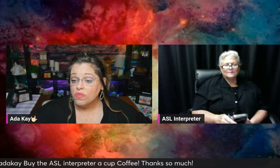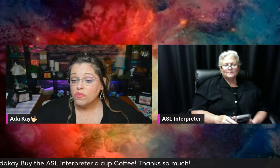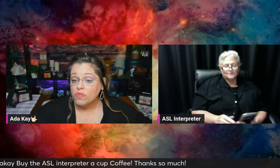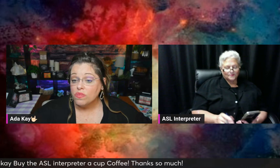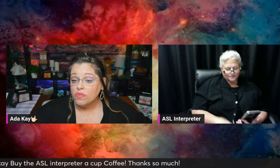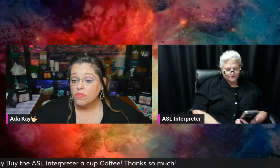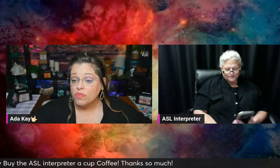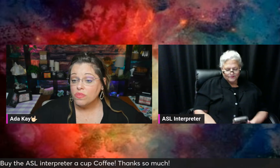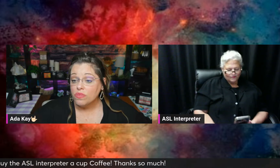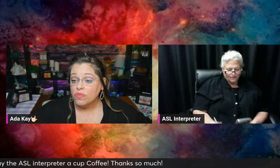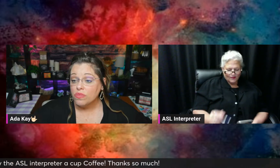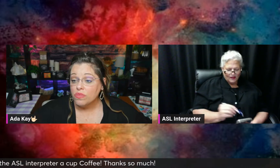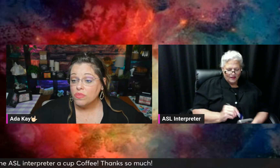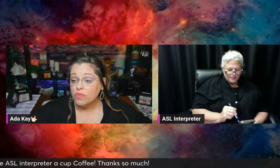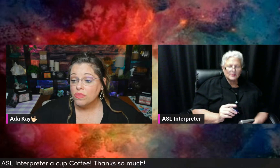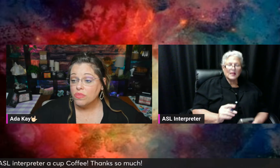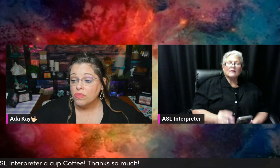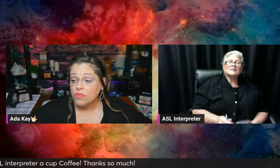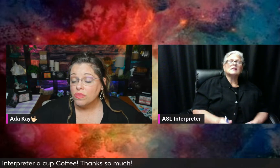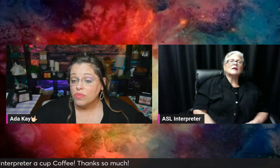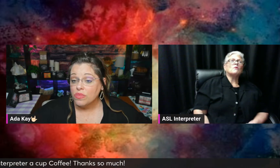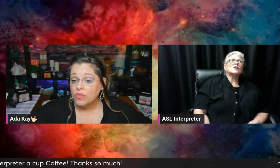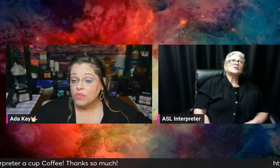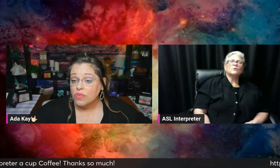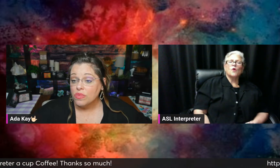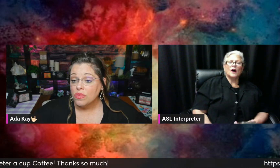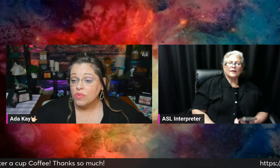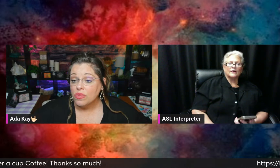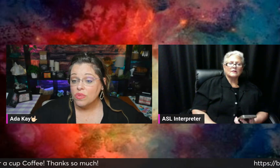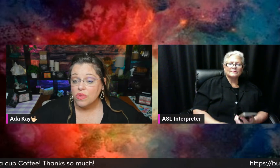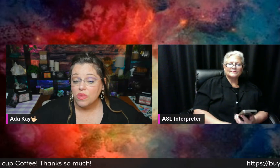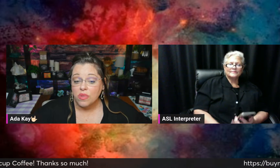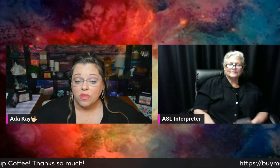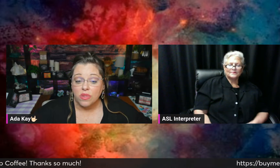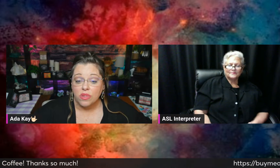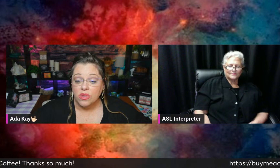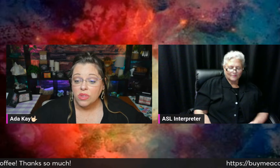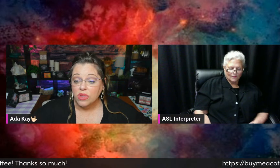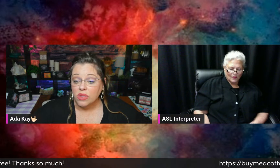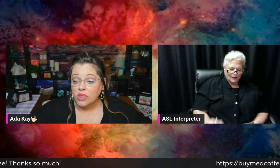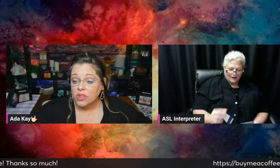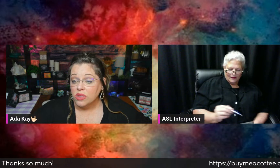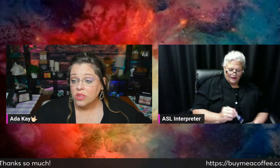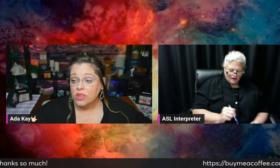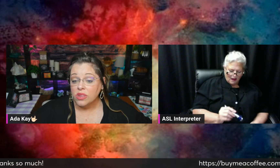ribbons. She was like, it's like watching water.